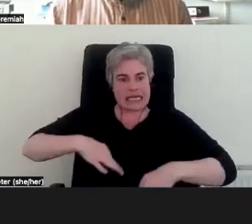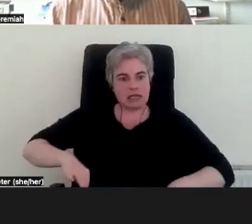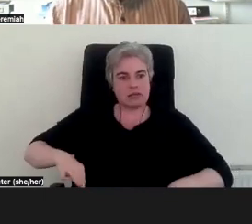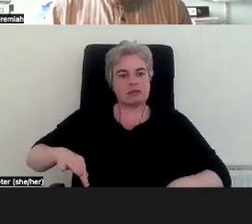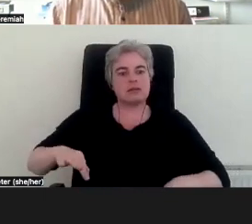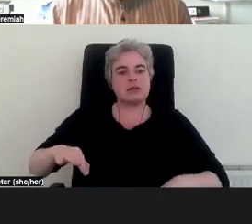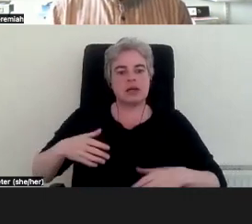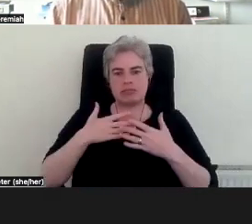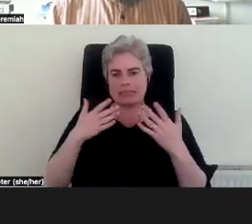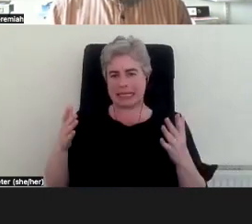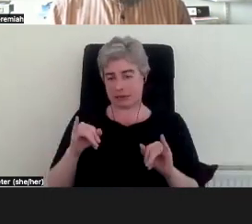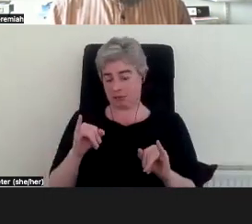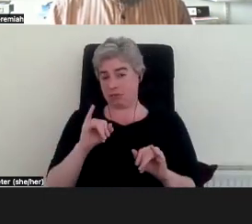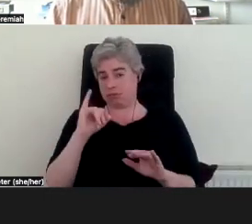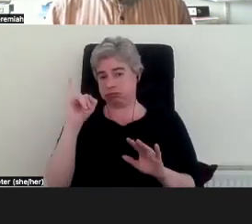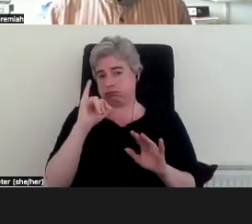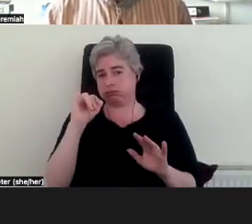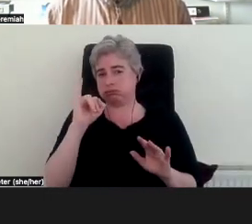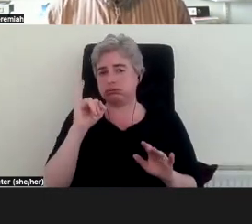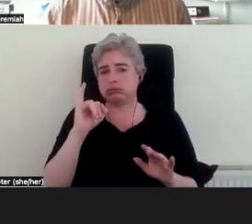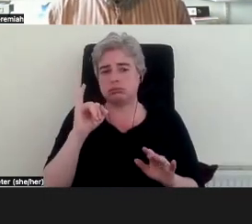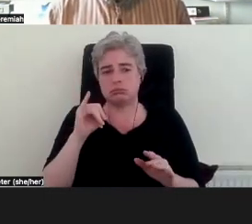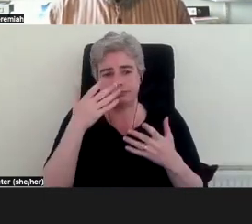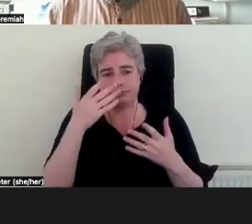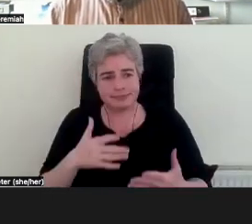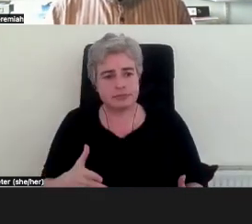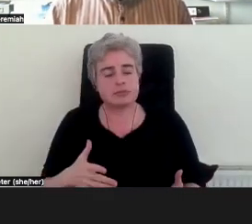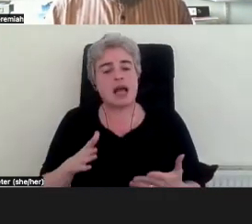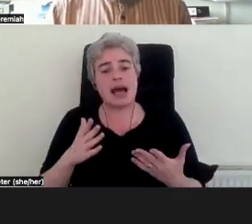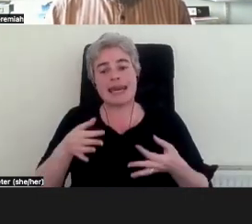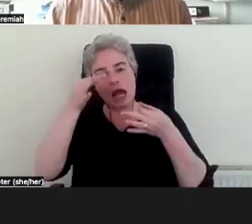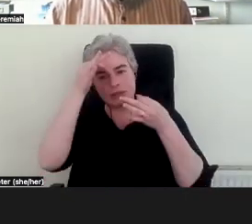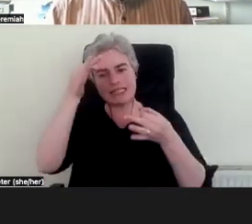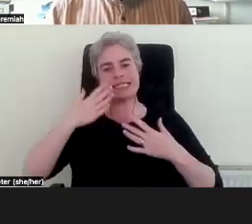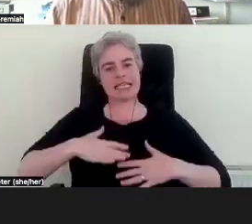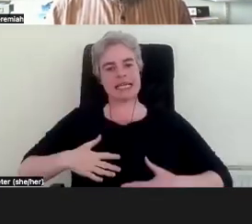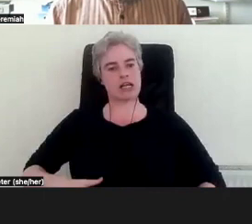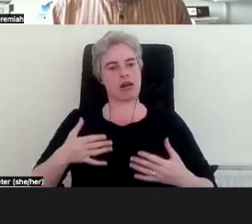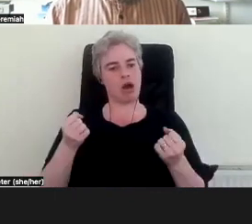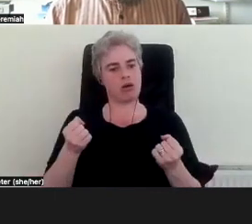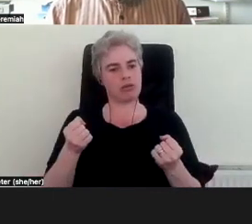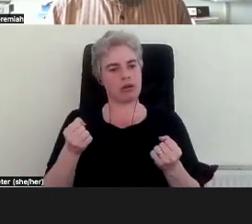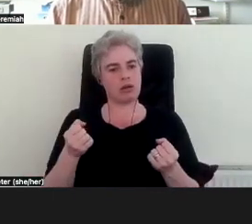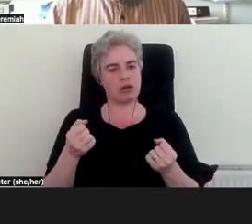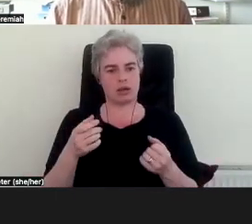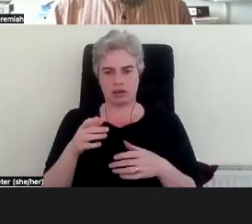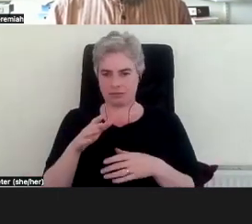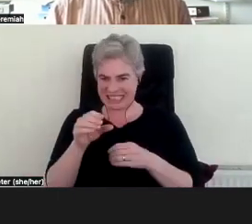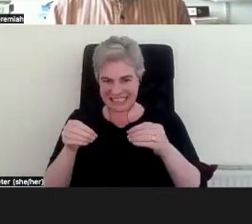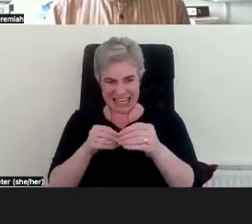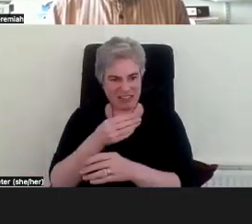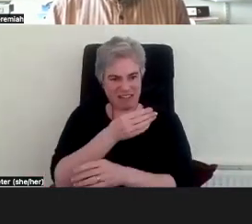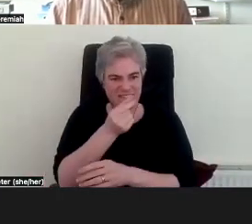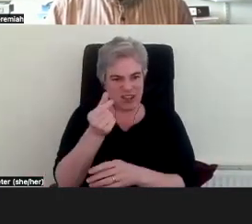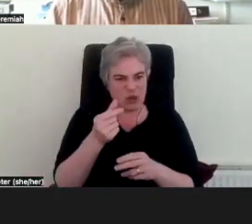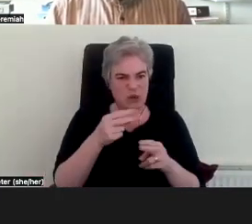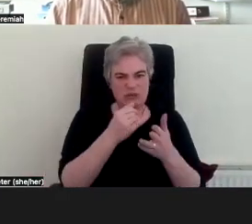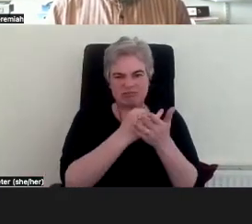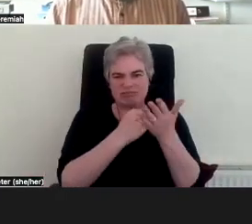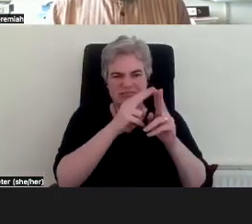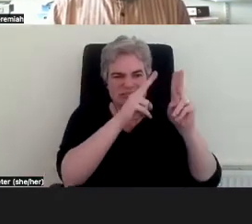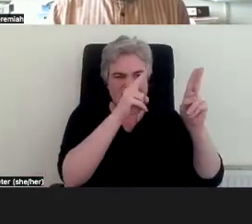most disgusting appearance are decently clothed. Instead of a few wretched huts resembling